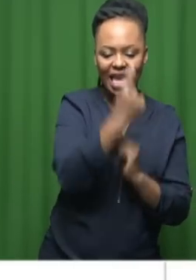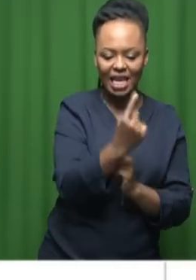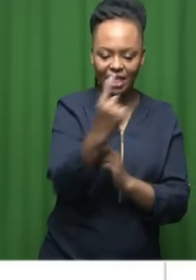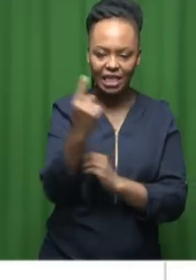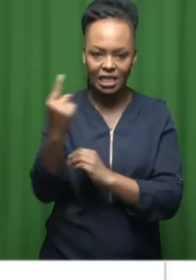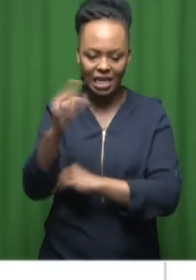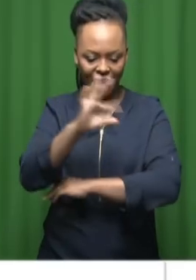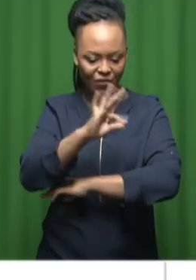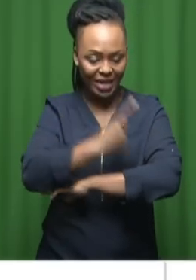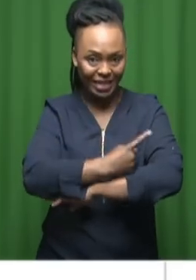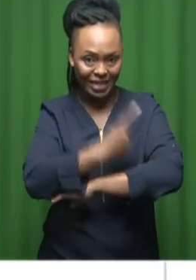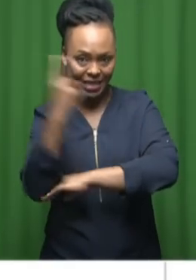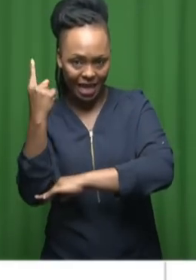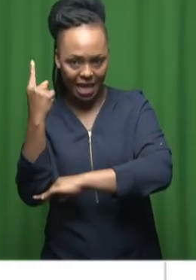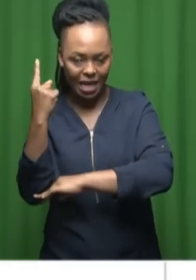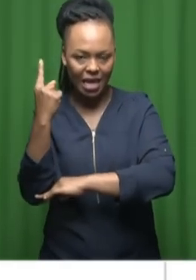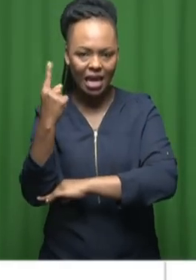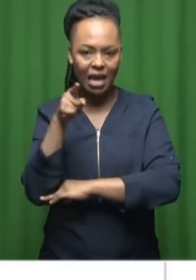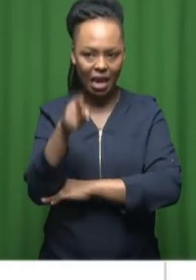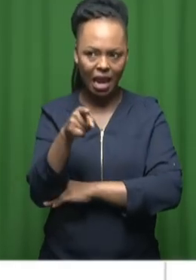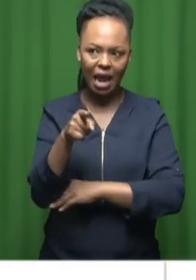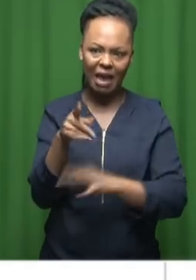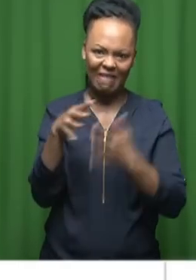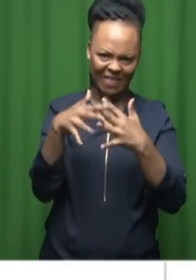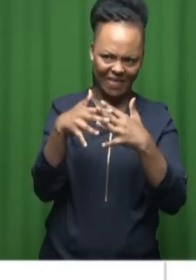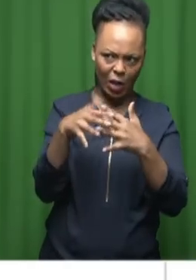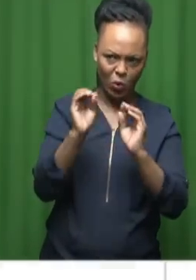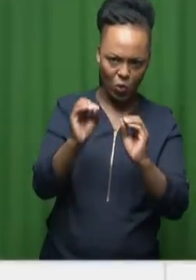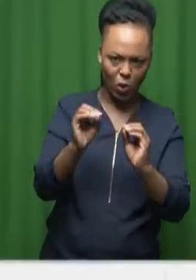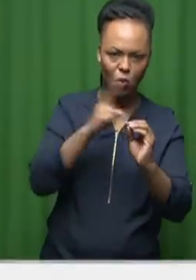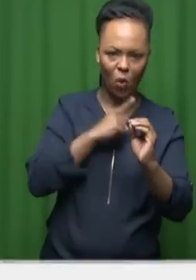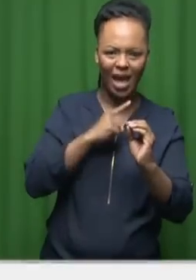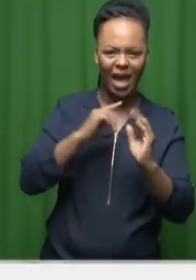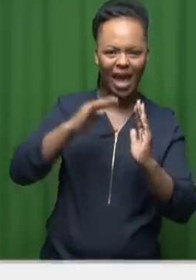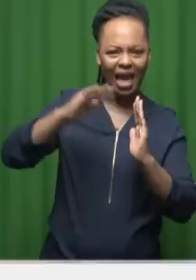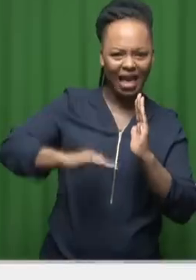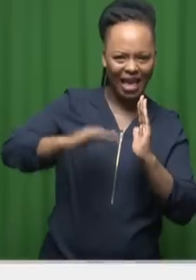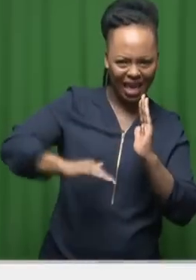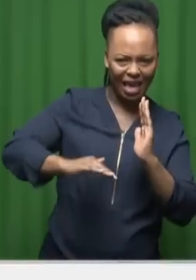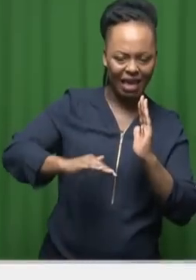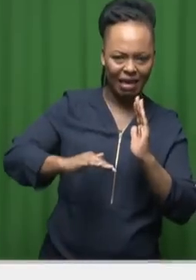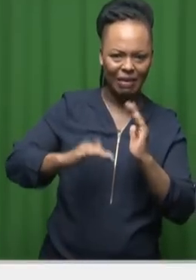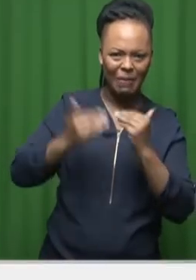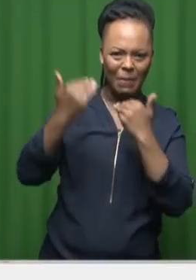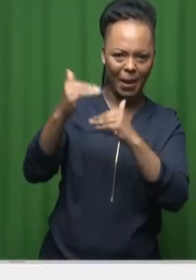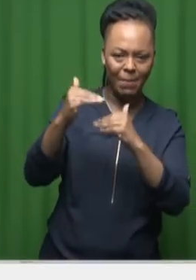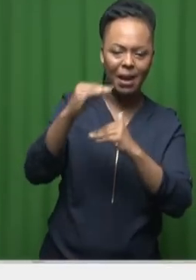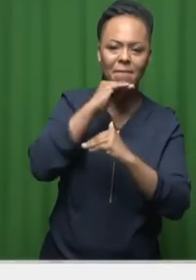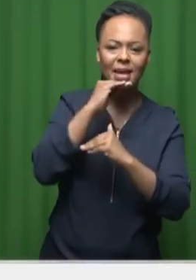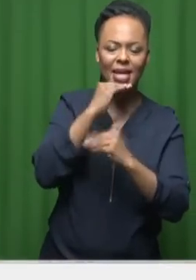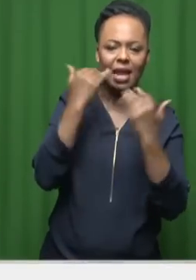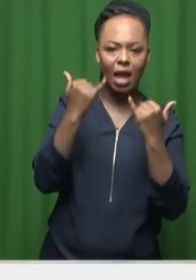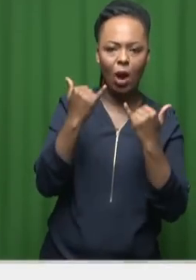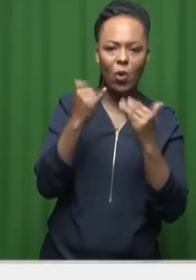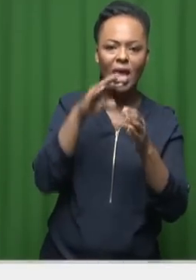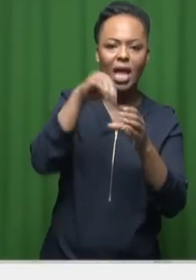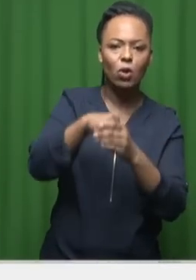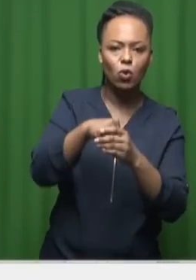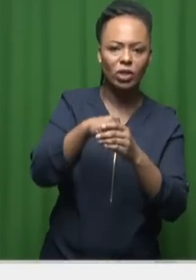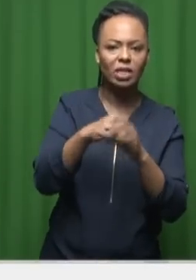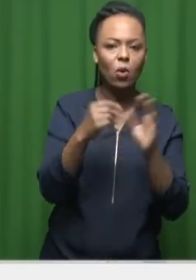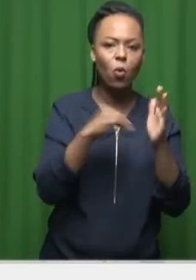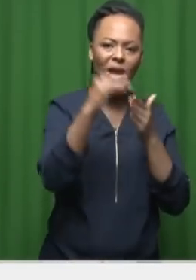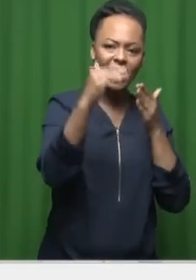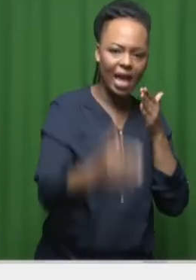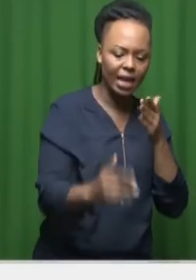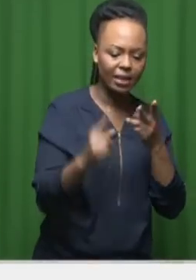actually sometimes a bit more dramatic than that because this is an average. So this includes the weekends and the weekdays. Now,